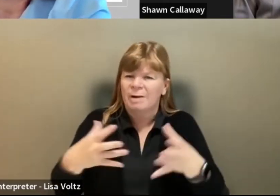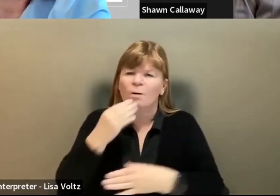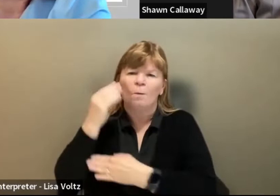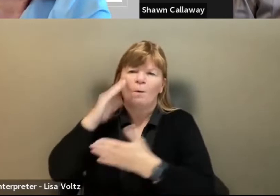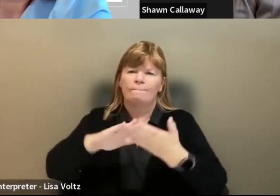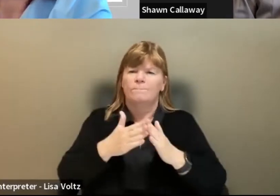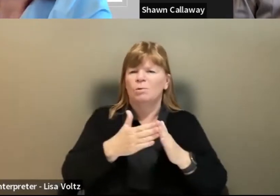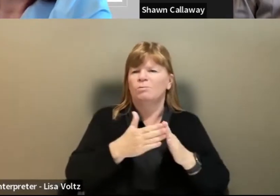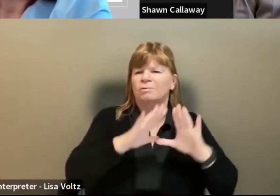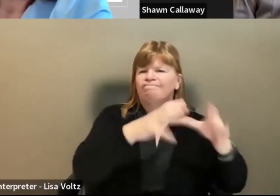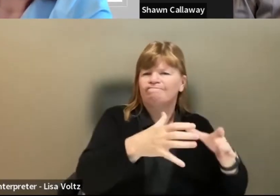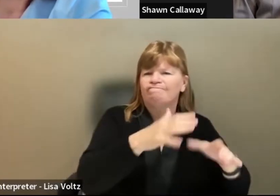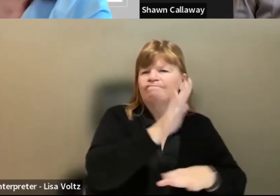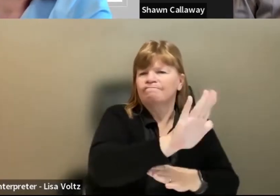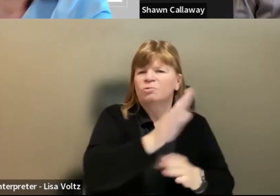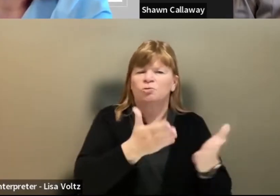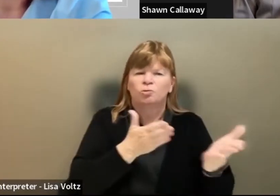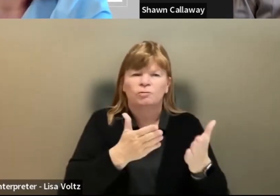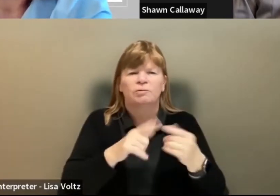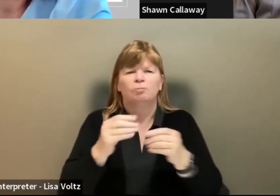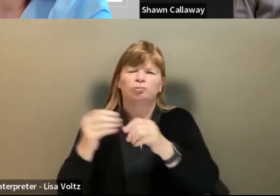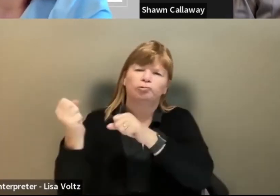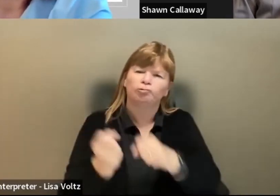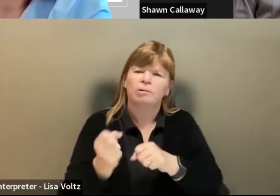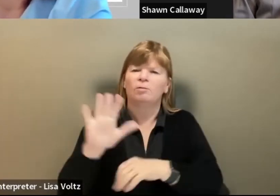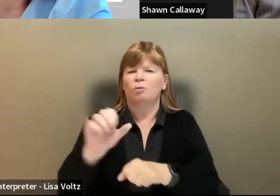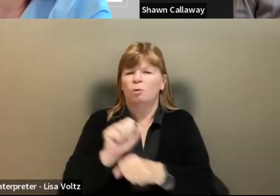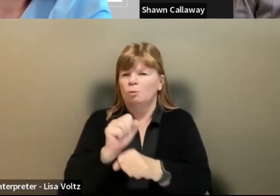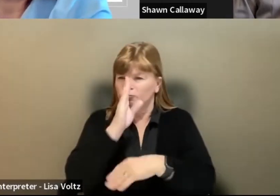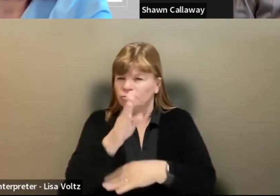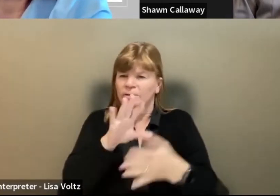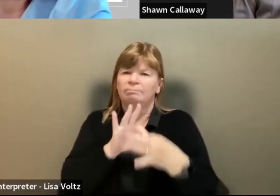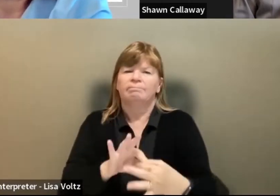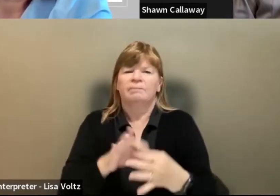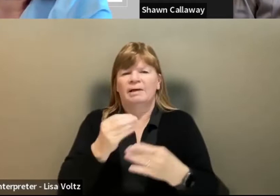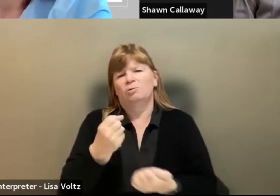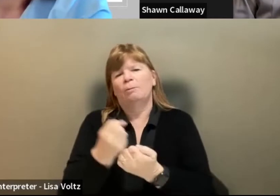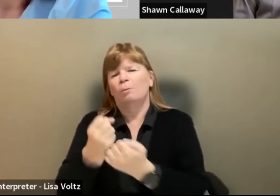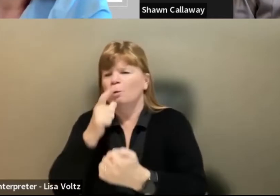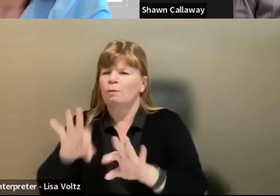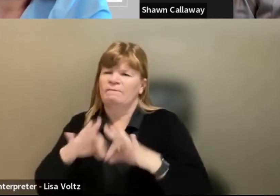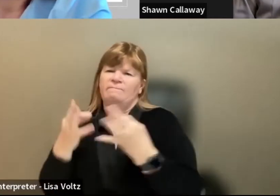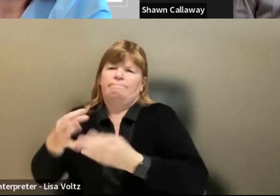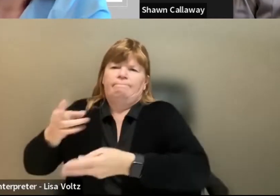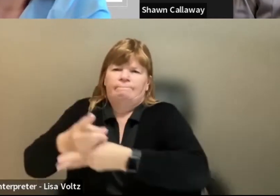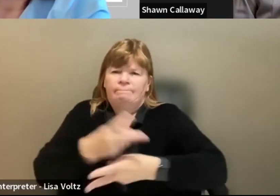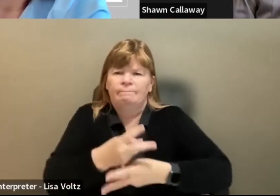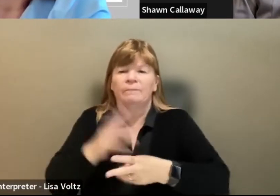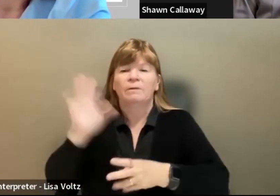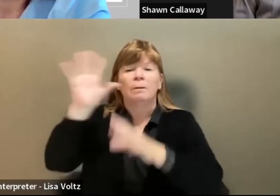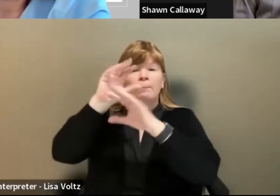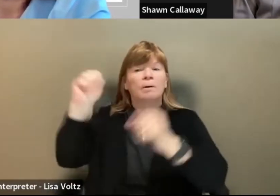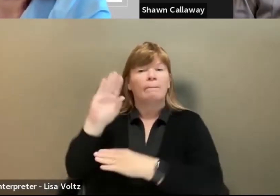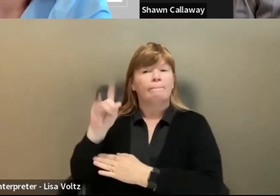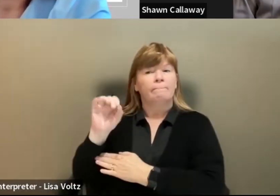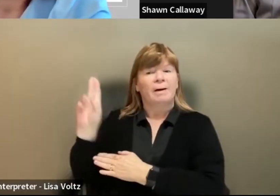community-based services, strengthen the direct care workforce, and support family caregivers, what President Biden has